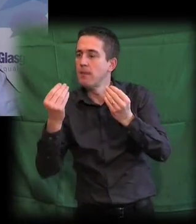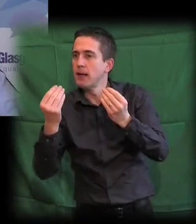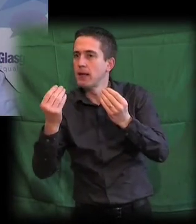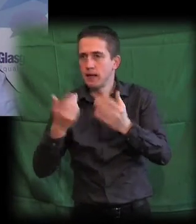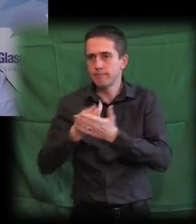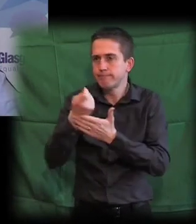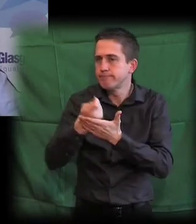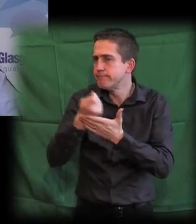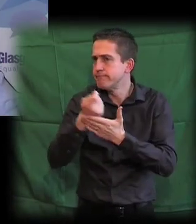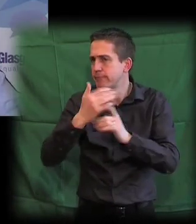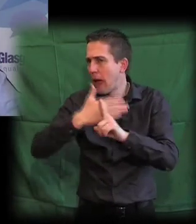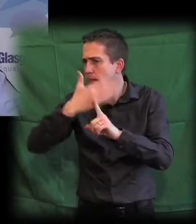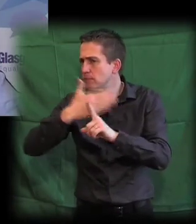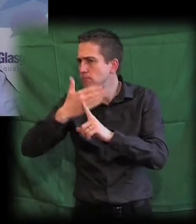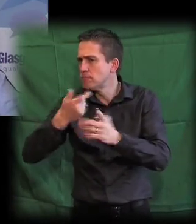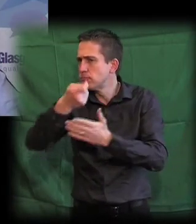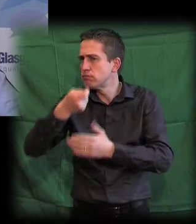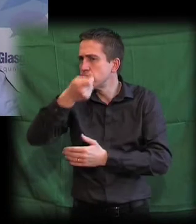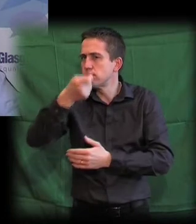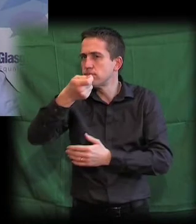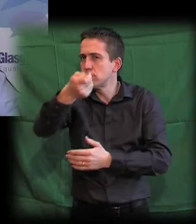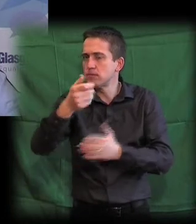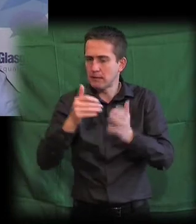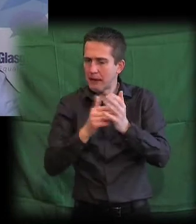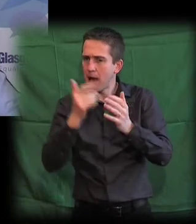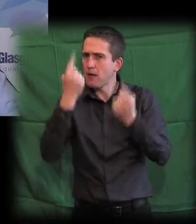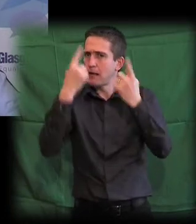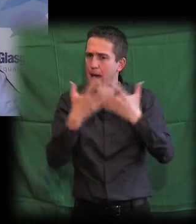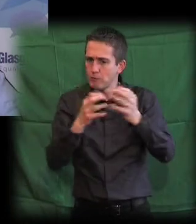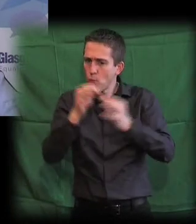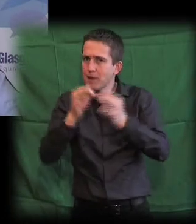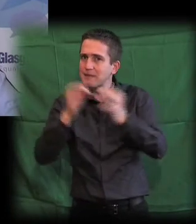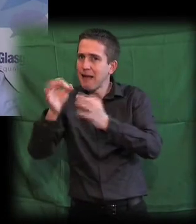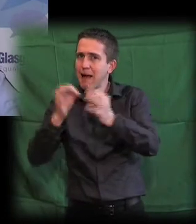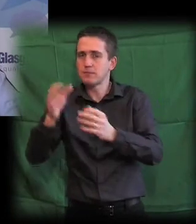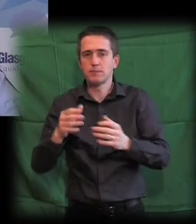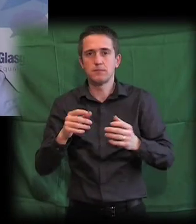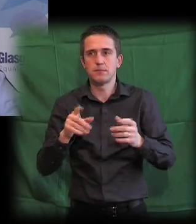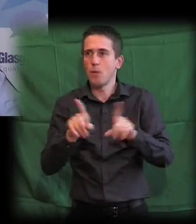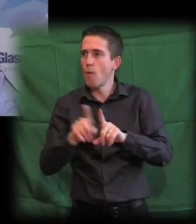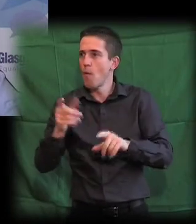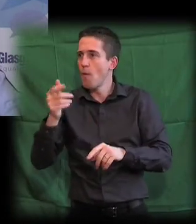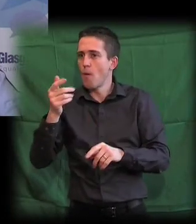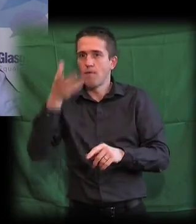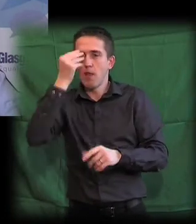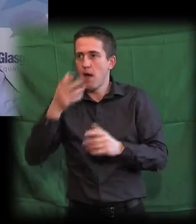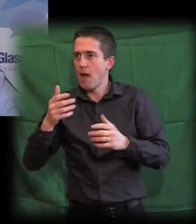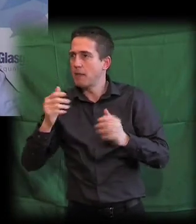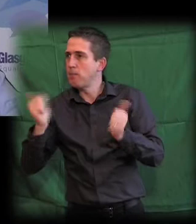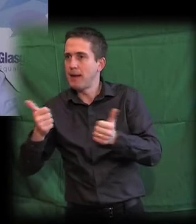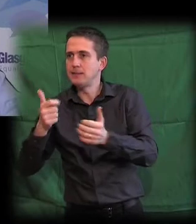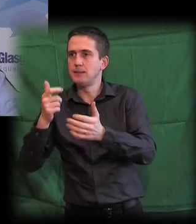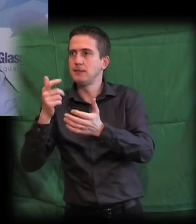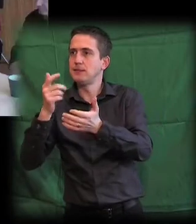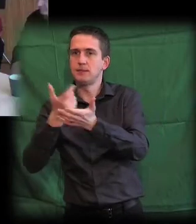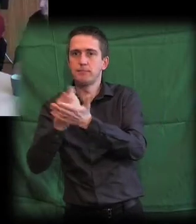the different levels of what it all means and all that, and how you would get the best deal if you go to a bank